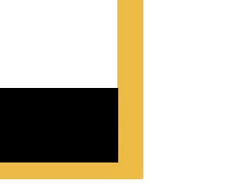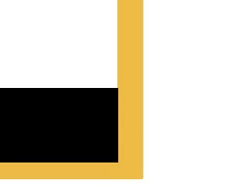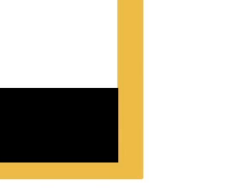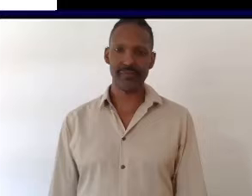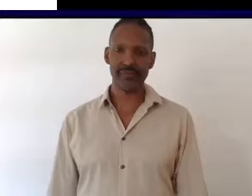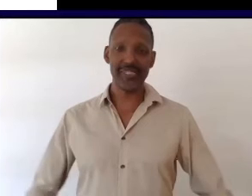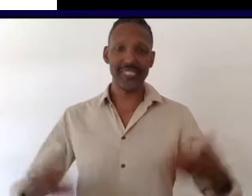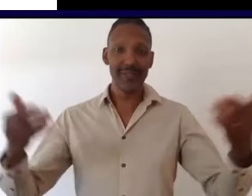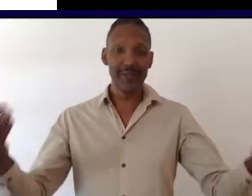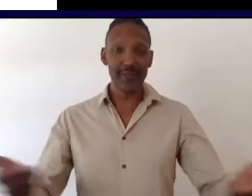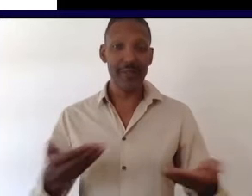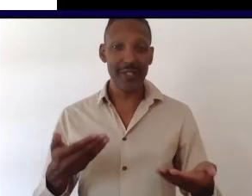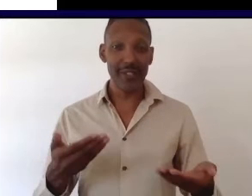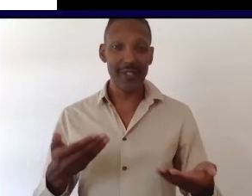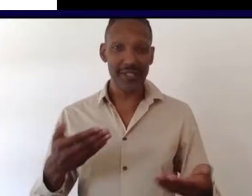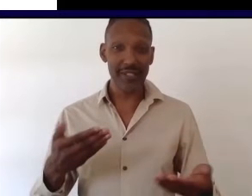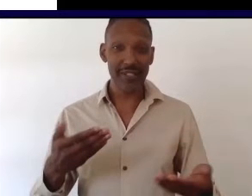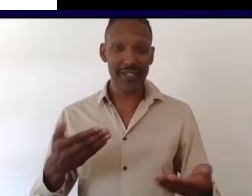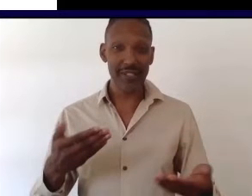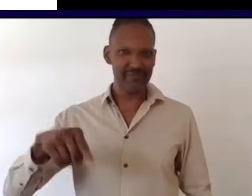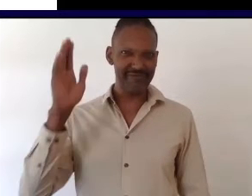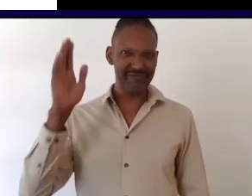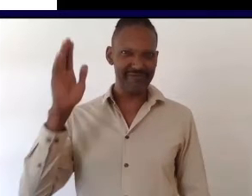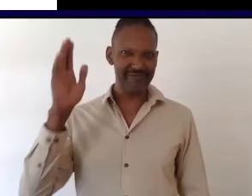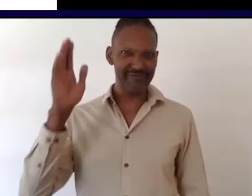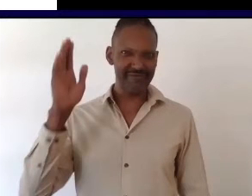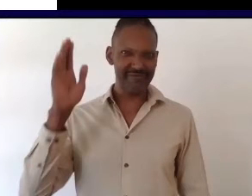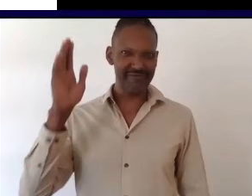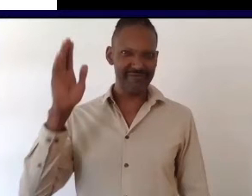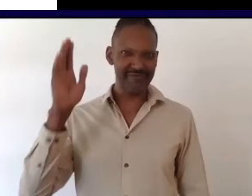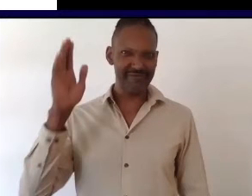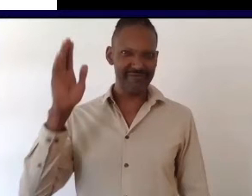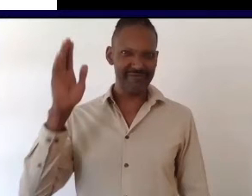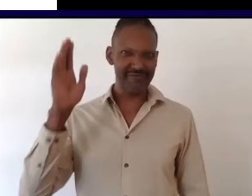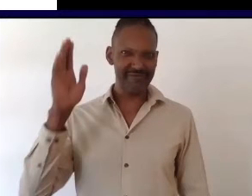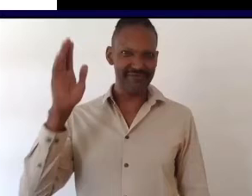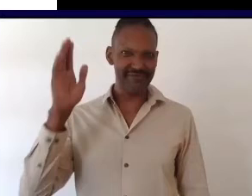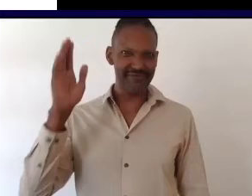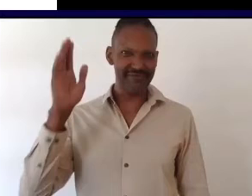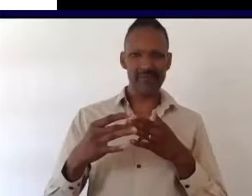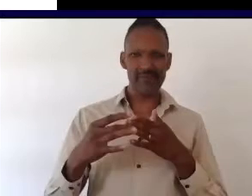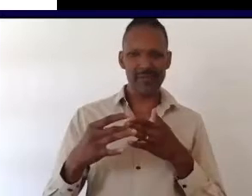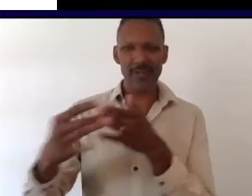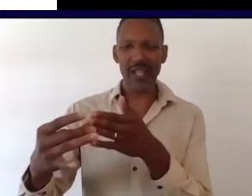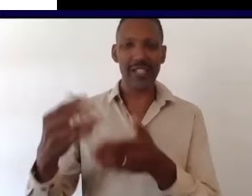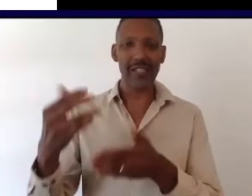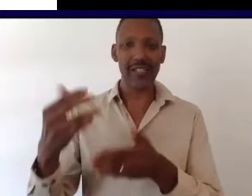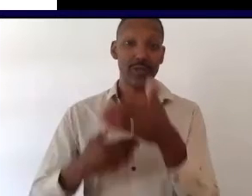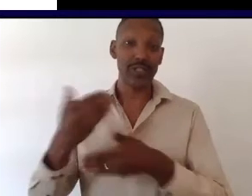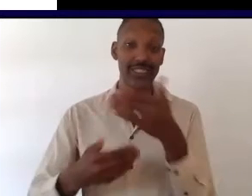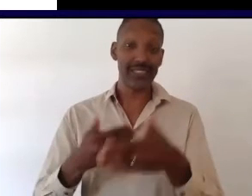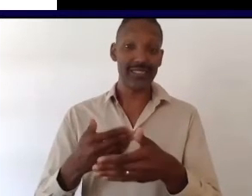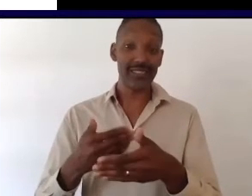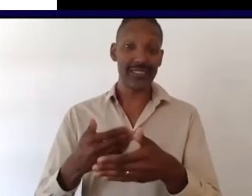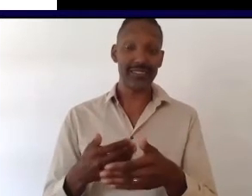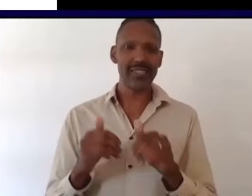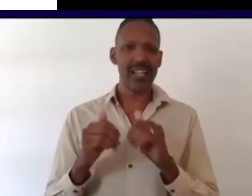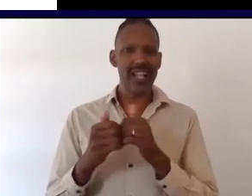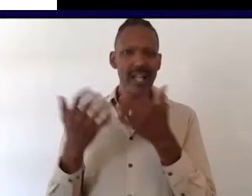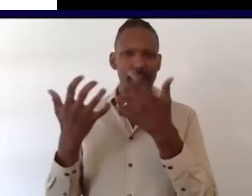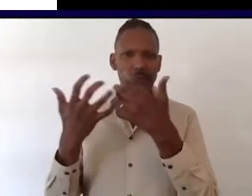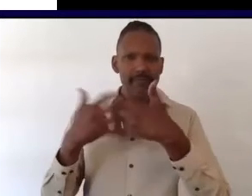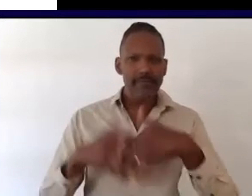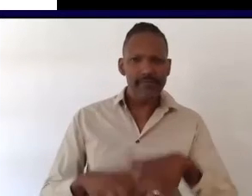Goals. Welcome to this presentation, STEM Drives Progress: Practical Approaches on Integrating STEM to